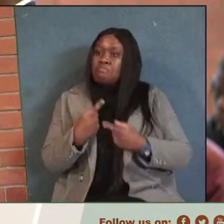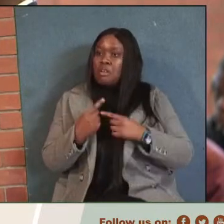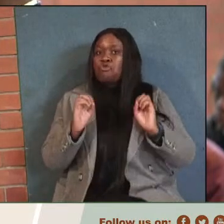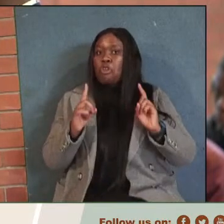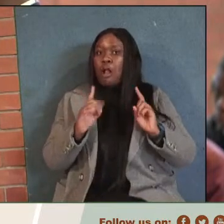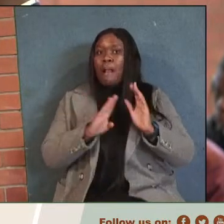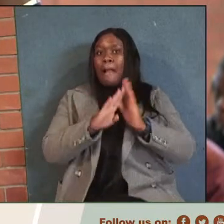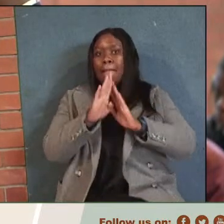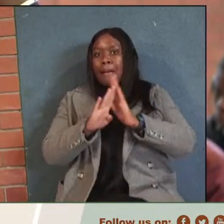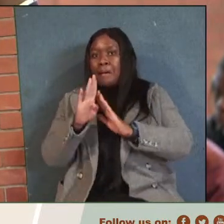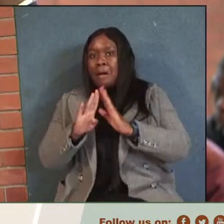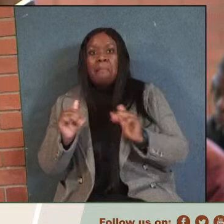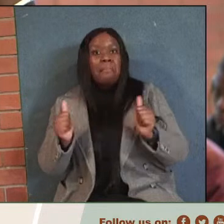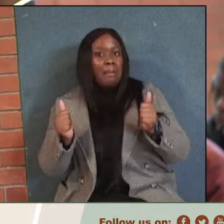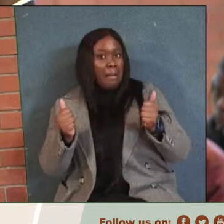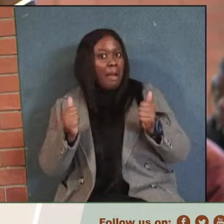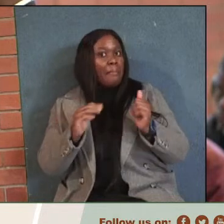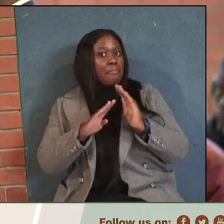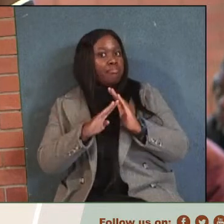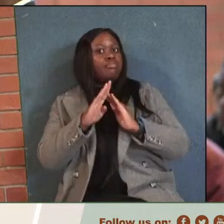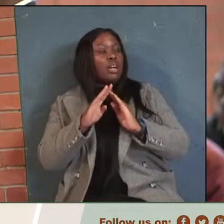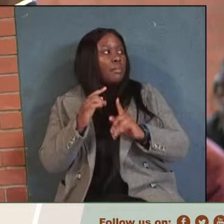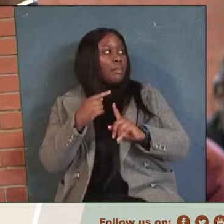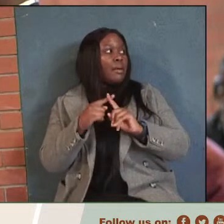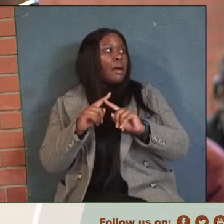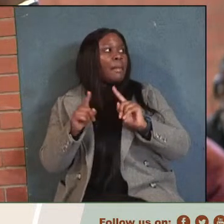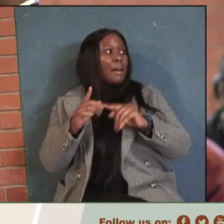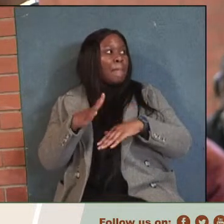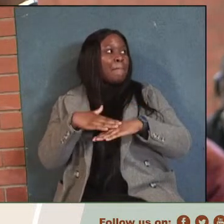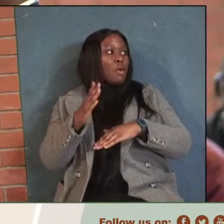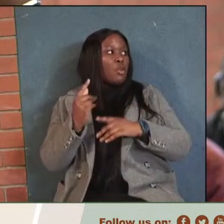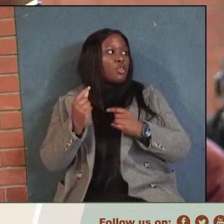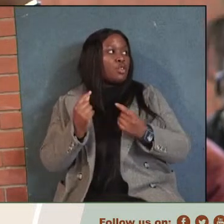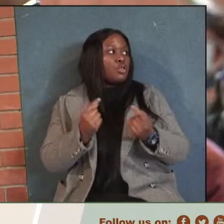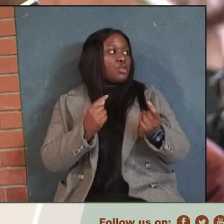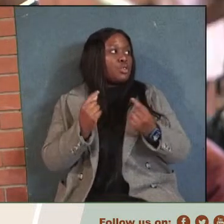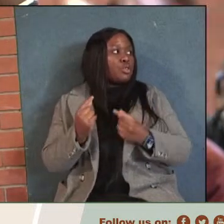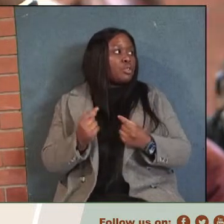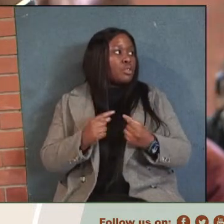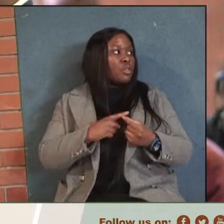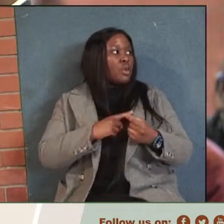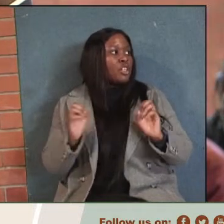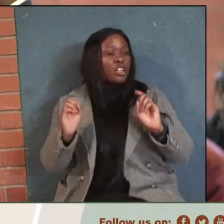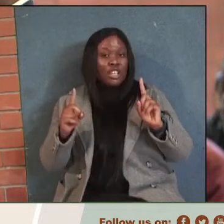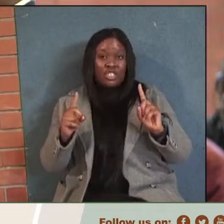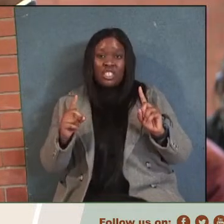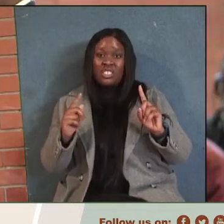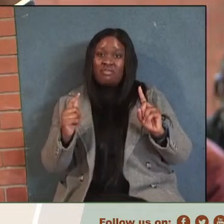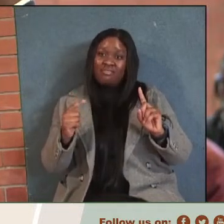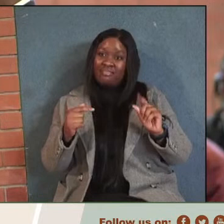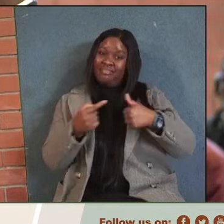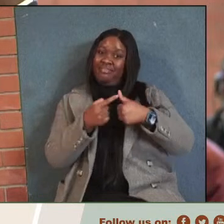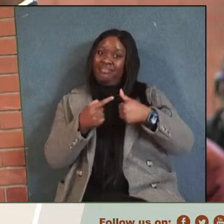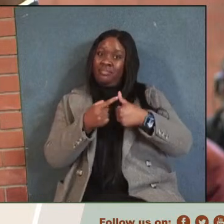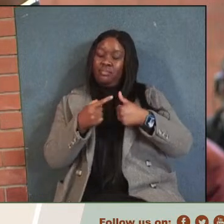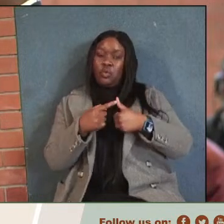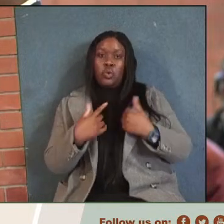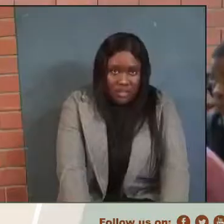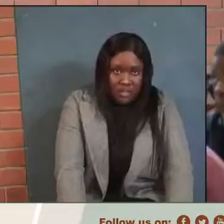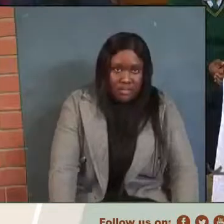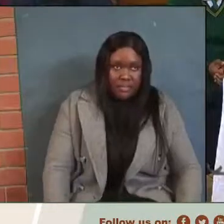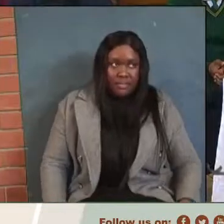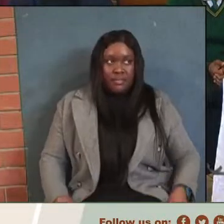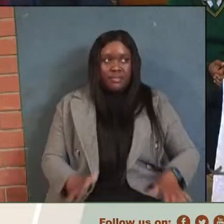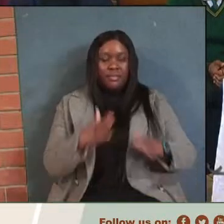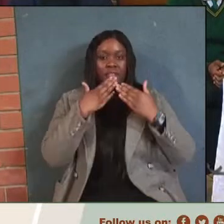of educational infrastructure, a lot still needs to be done, considering that education is no doubt a dynamic instrument of